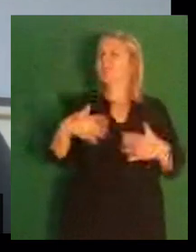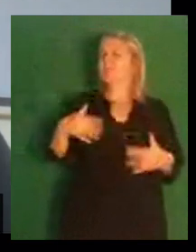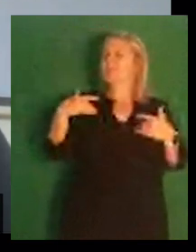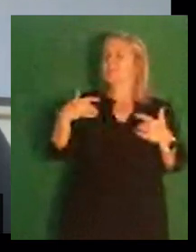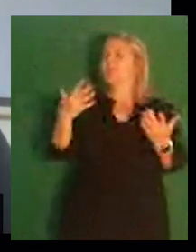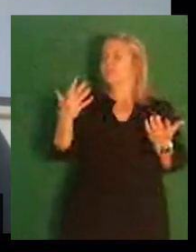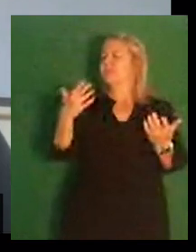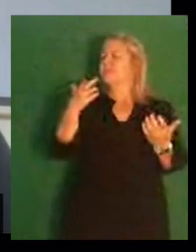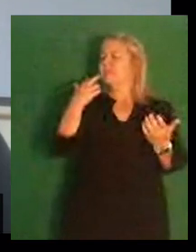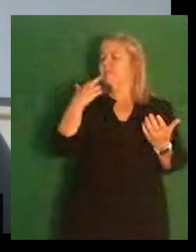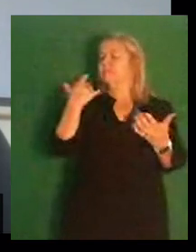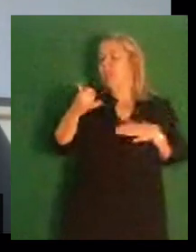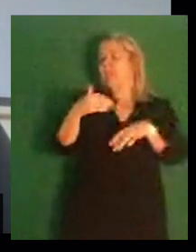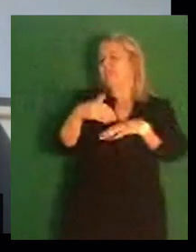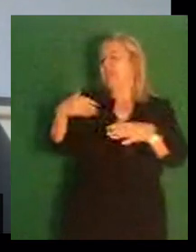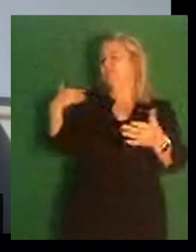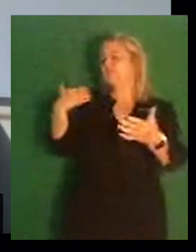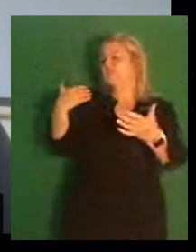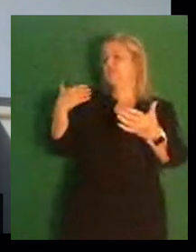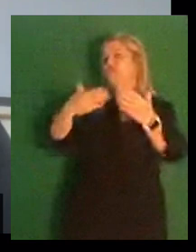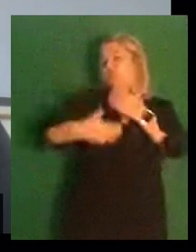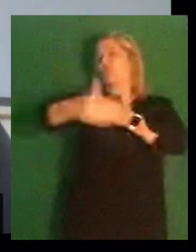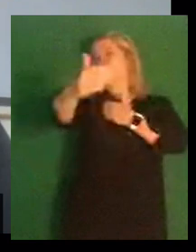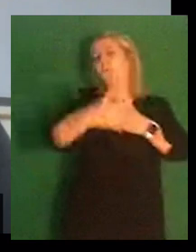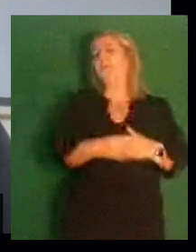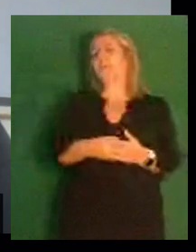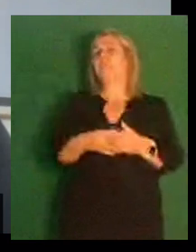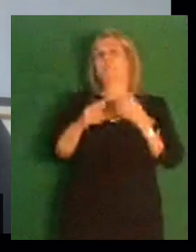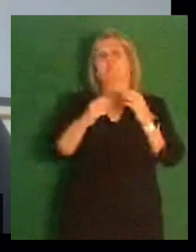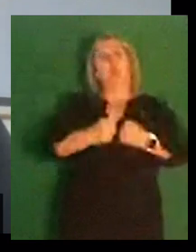And from NTS's point of view,